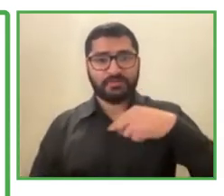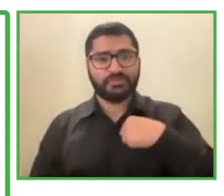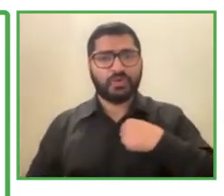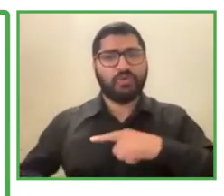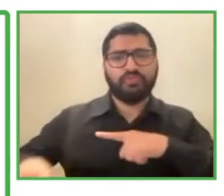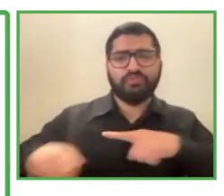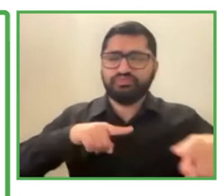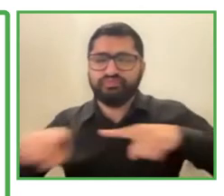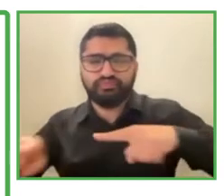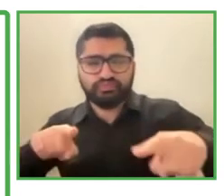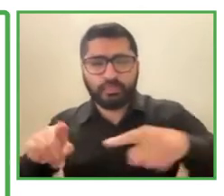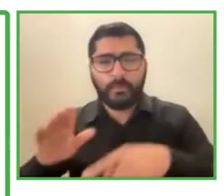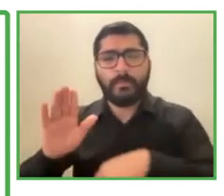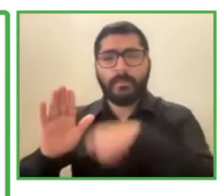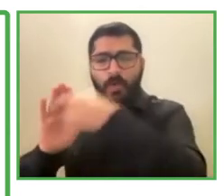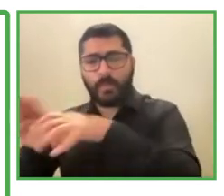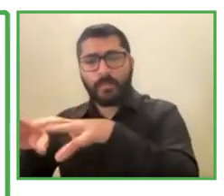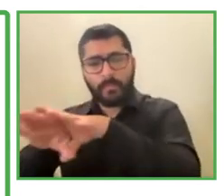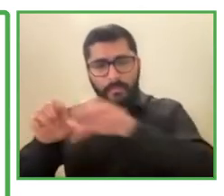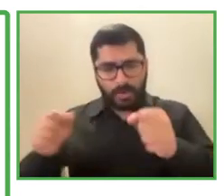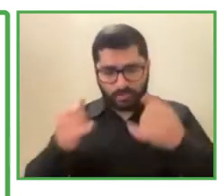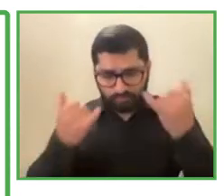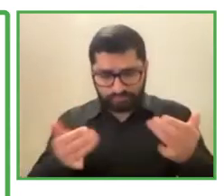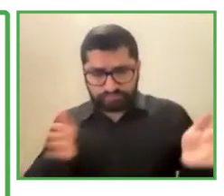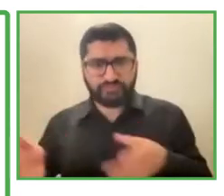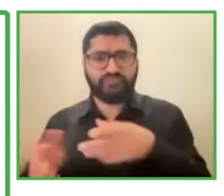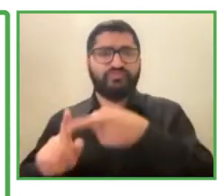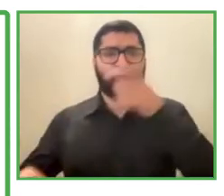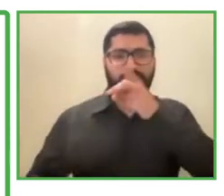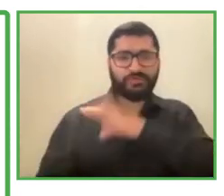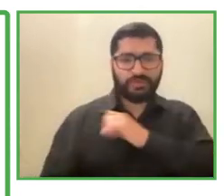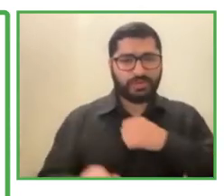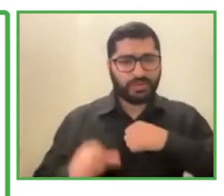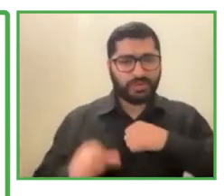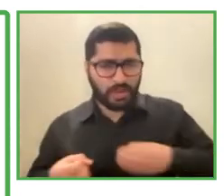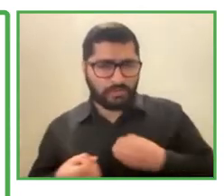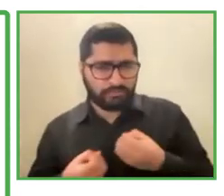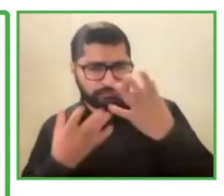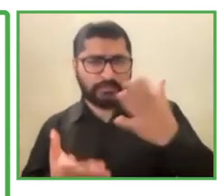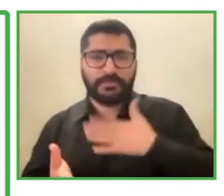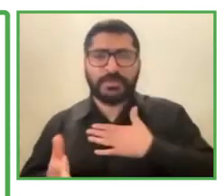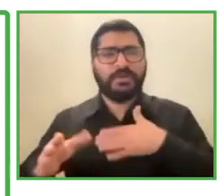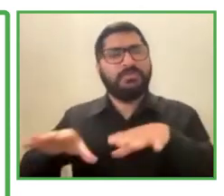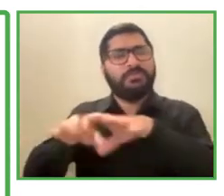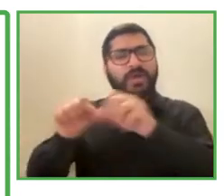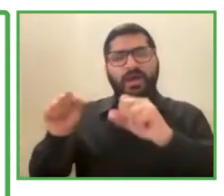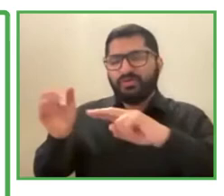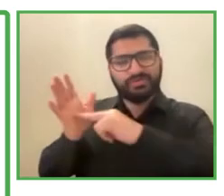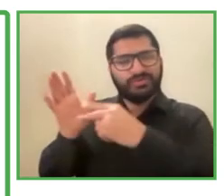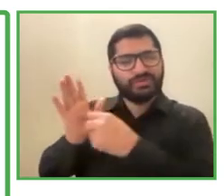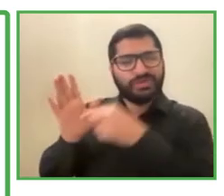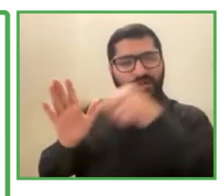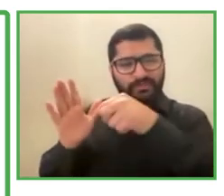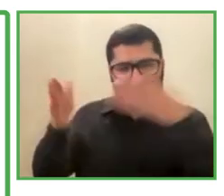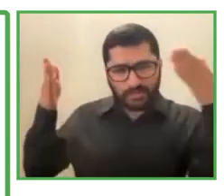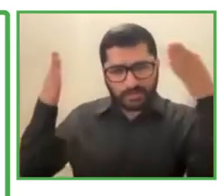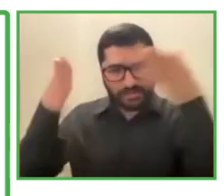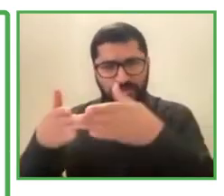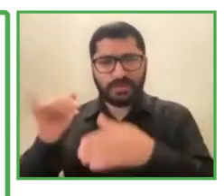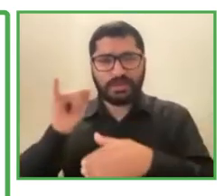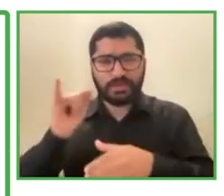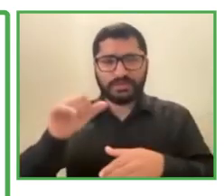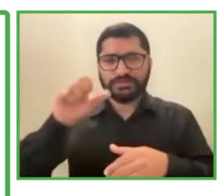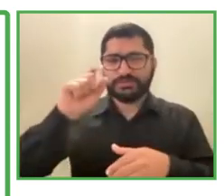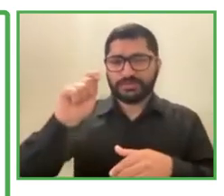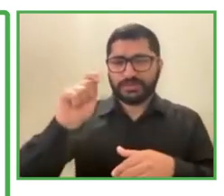de Productividad in Chile. And to start, I would like to tell you about the impact of this ICT Innovation for Inclusion